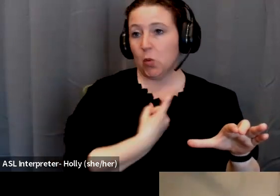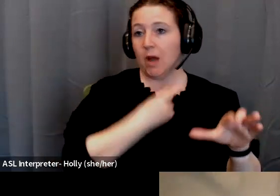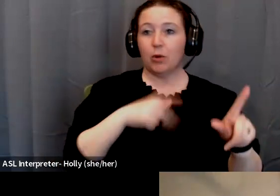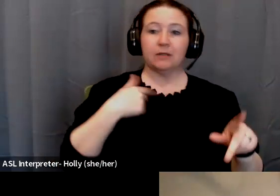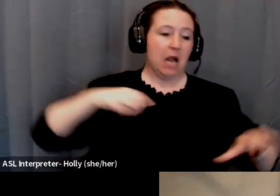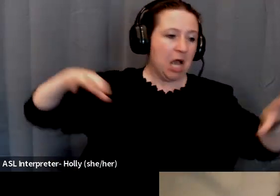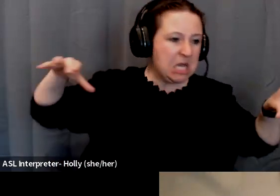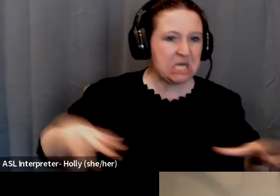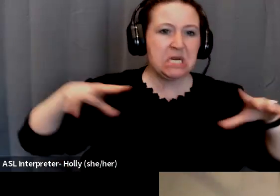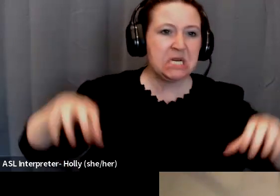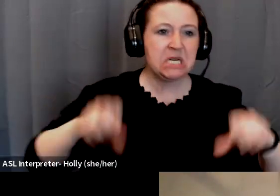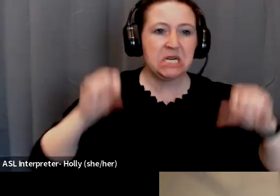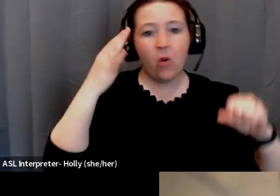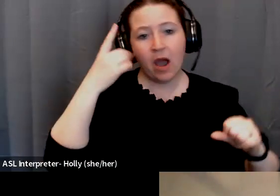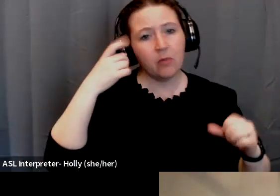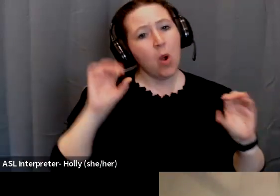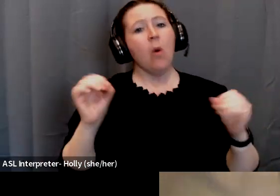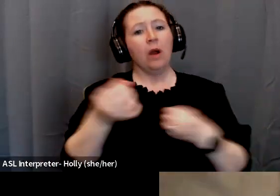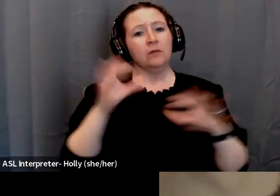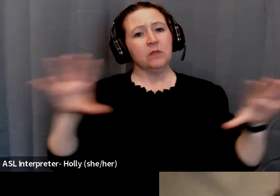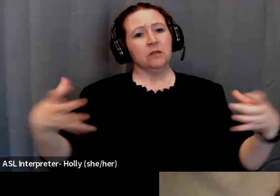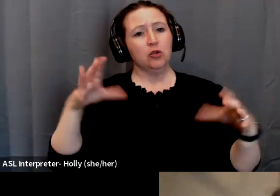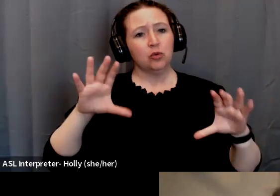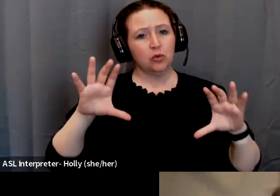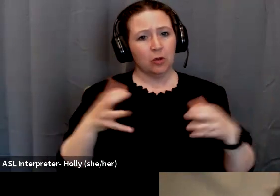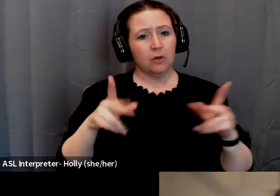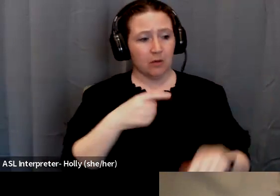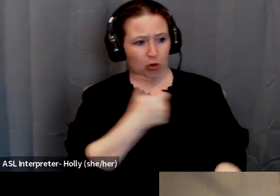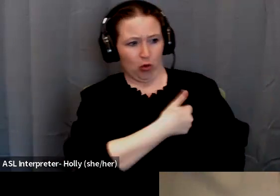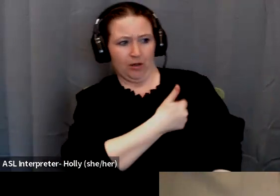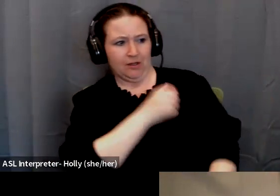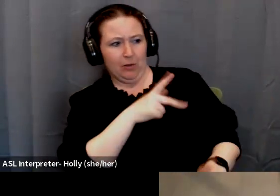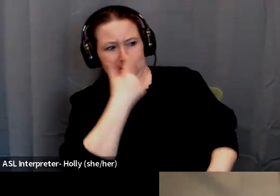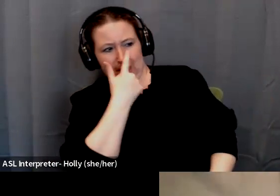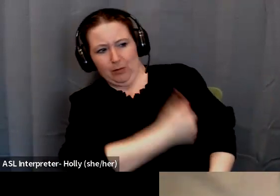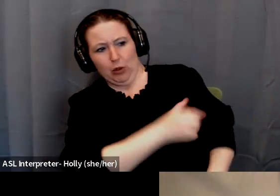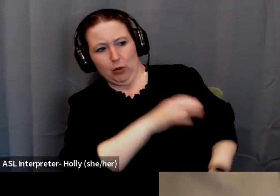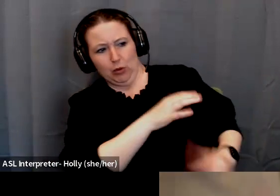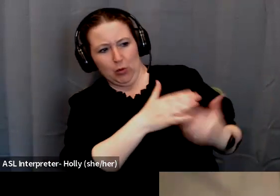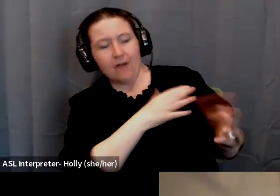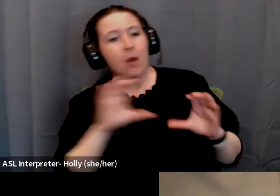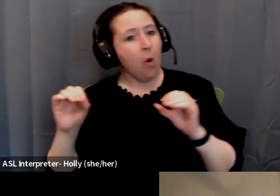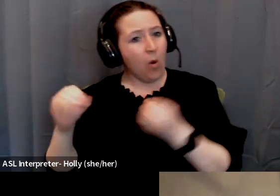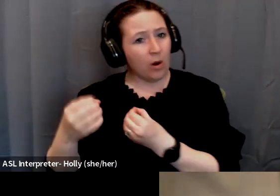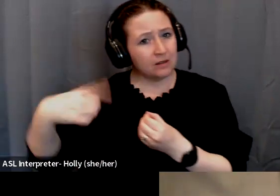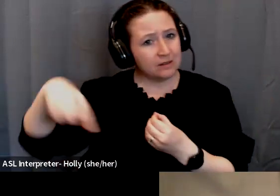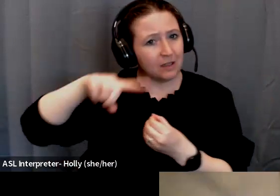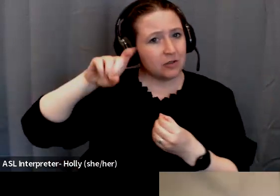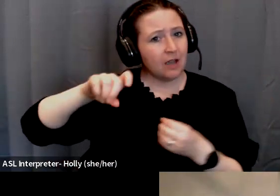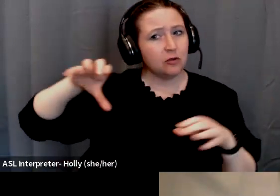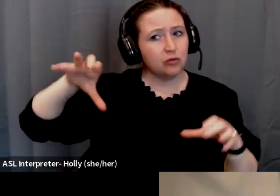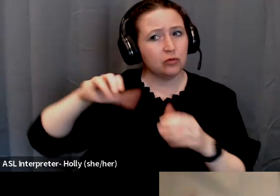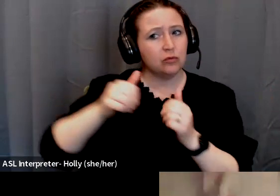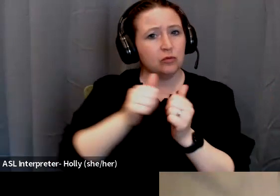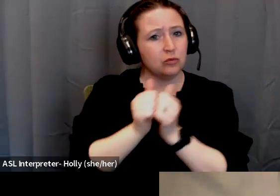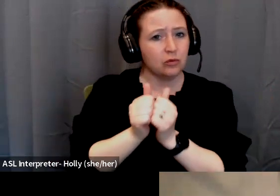view. Why? Because we're an organization. You get to do whatever you want to do as an individual. An organization is more than one individual. So the